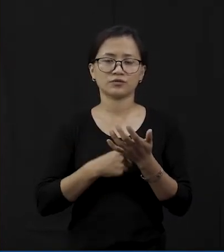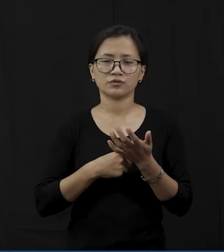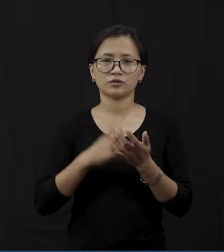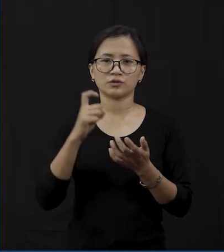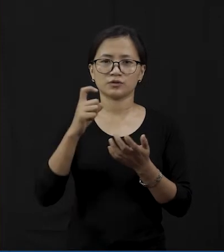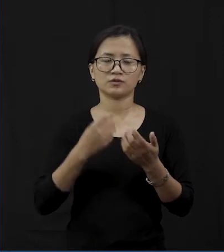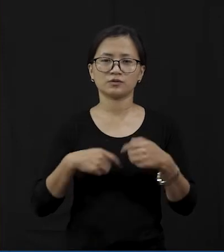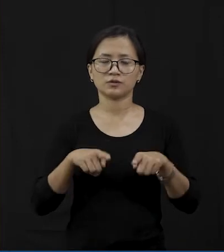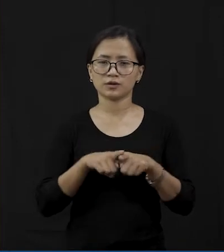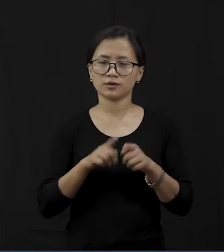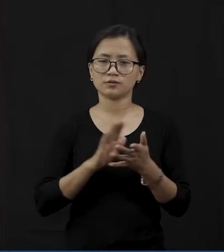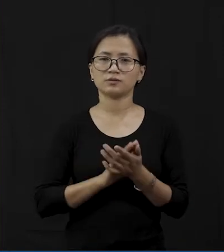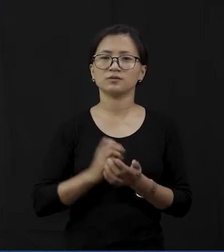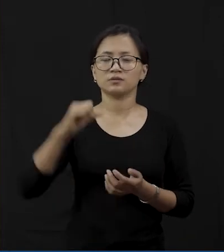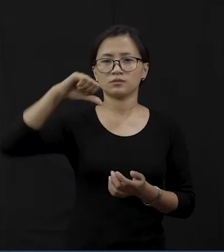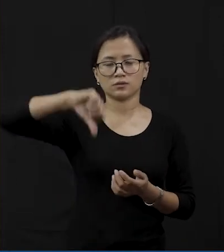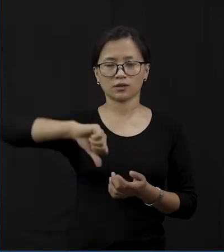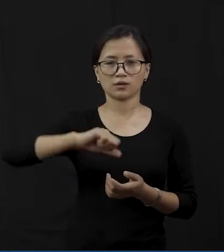are